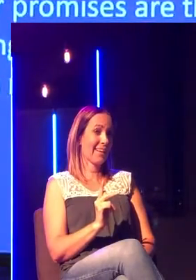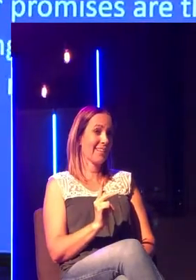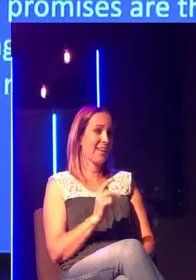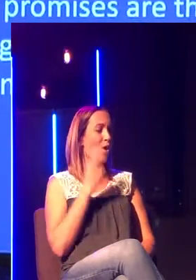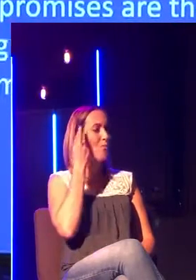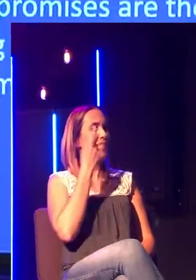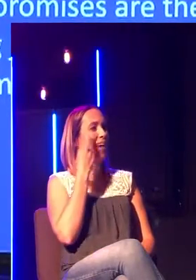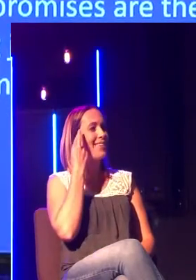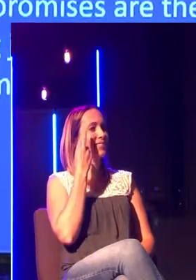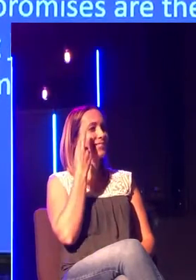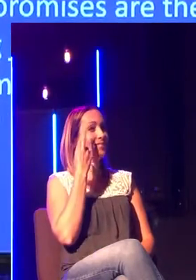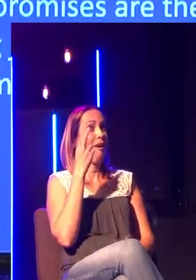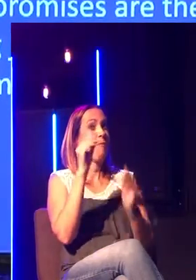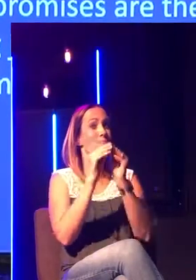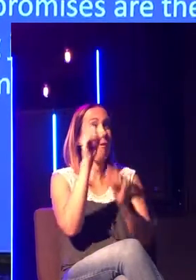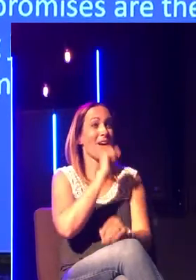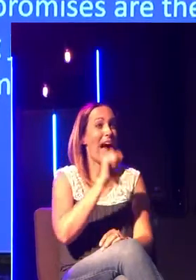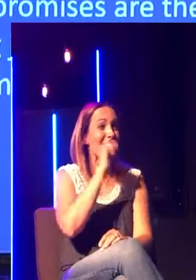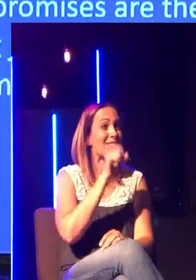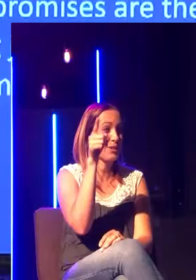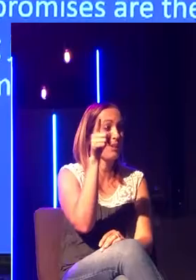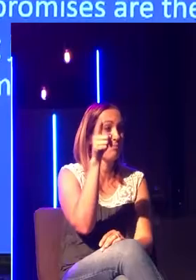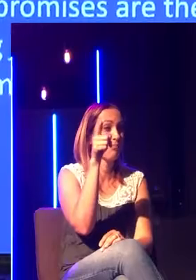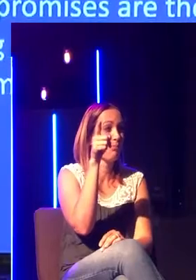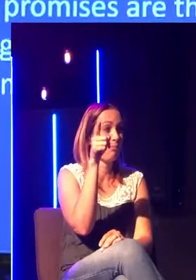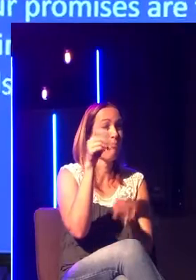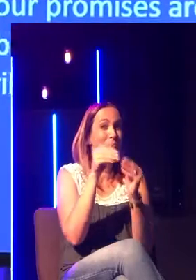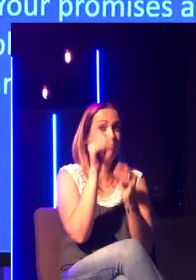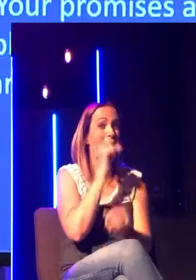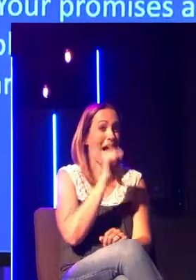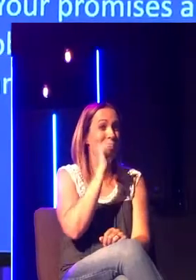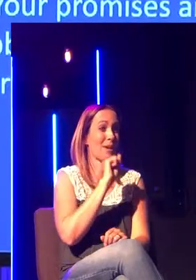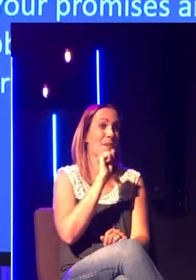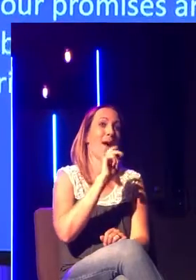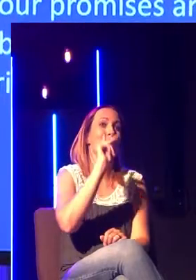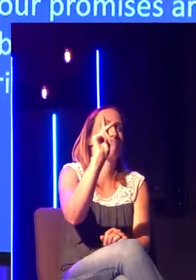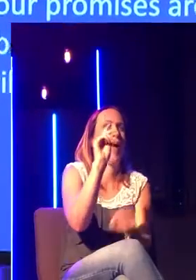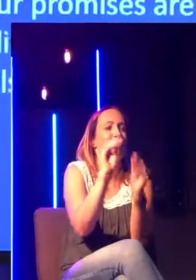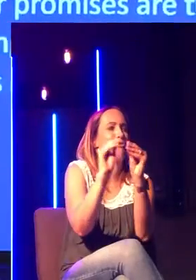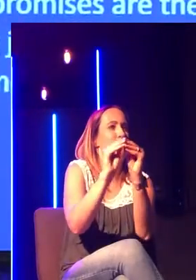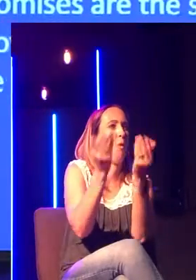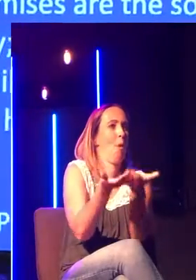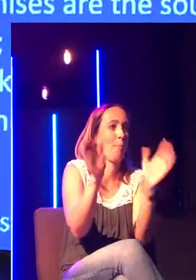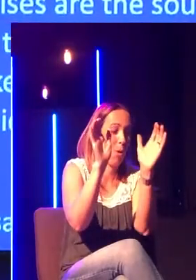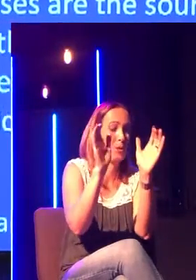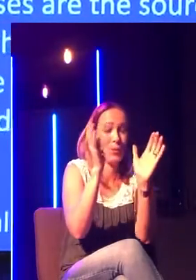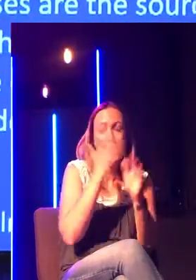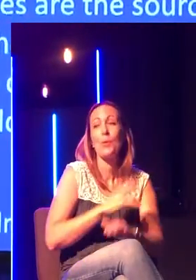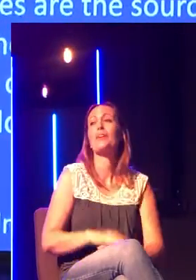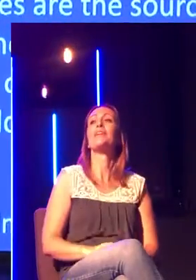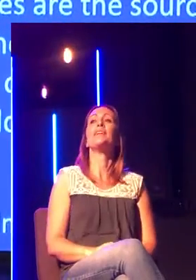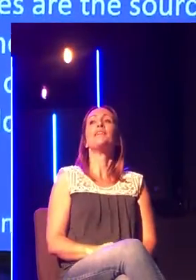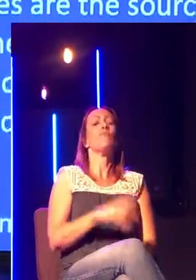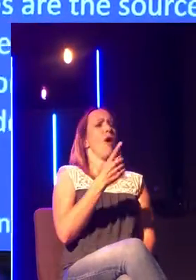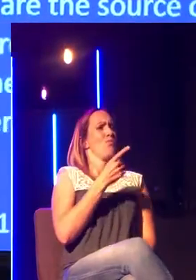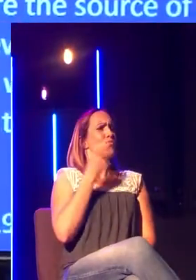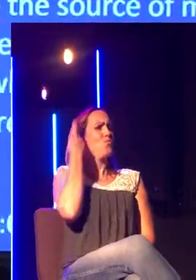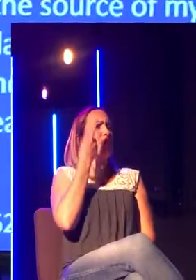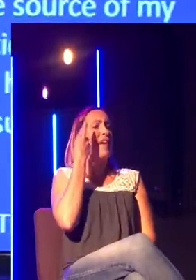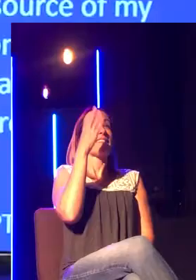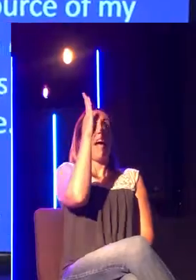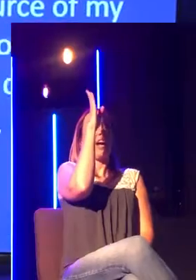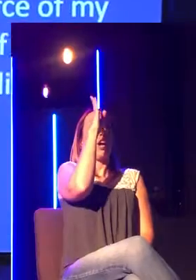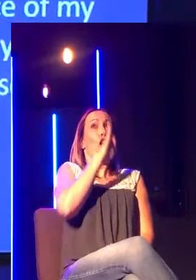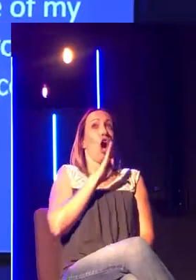and I realized, there's still more ice cream in that machine. Went back a couple of more times. But when you discover that God is the